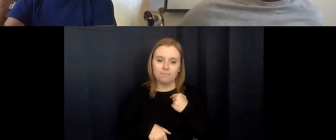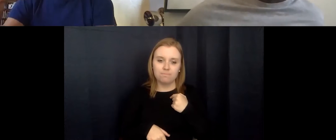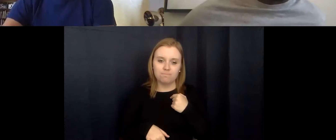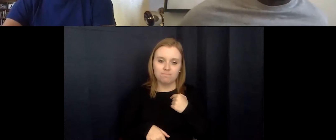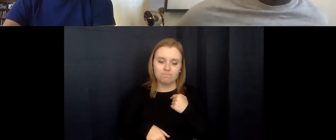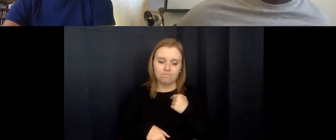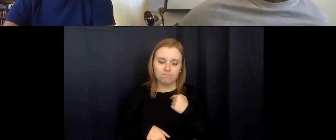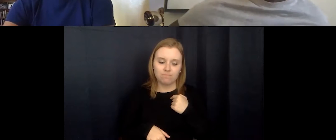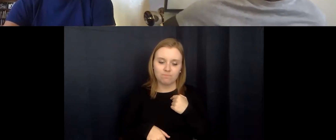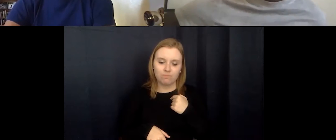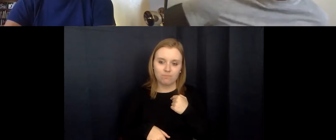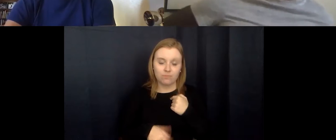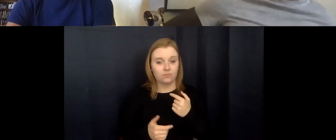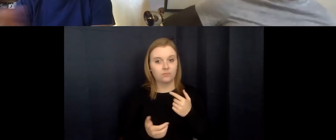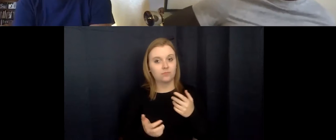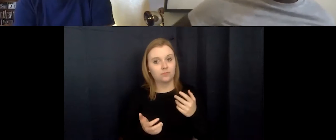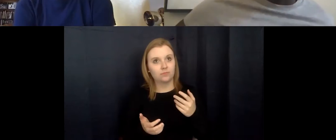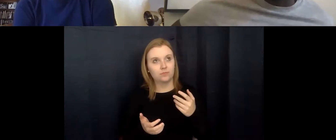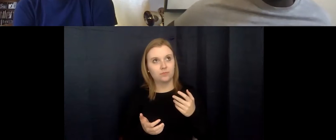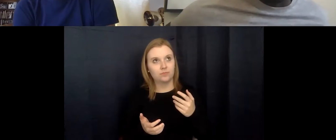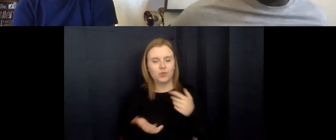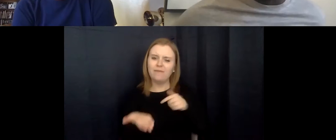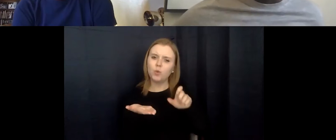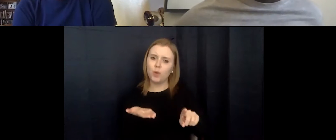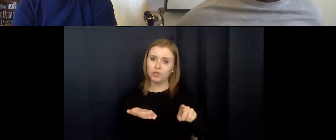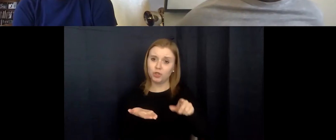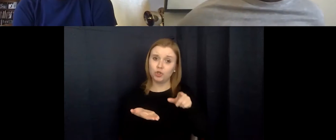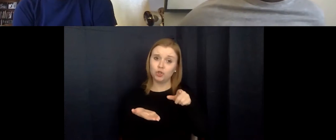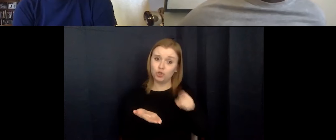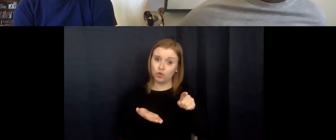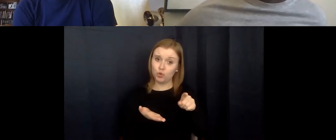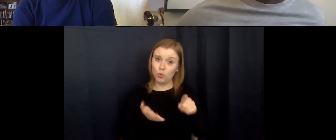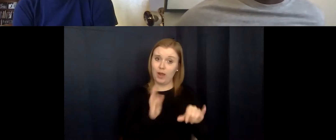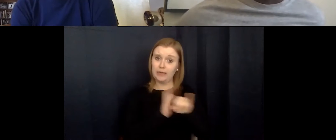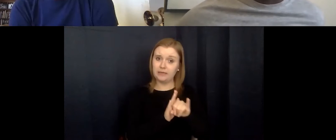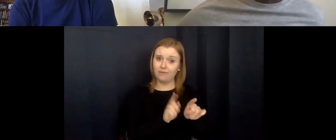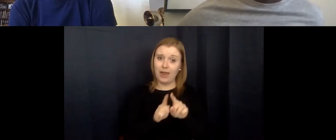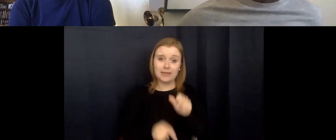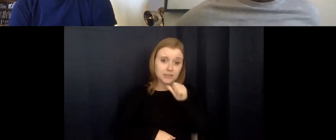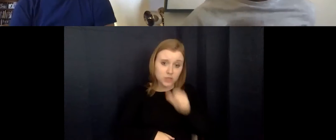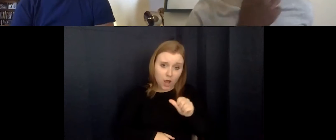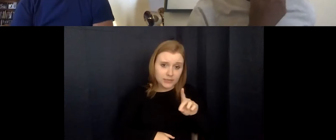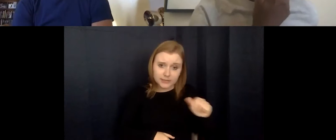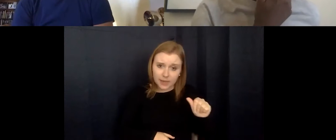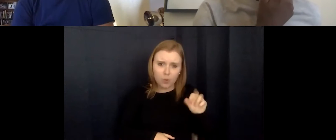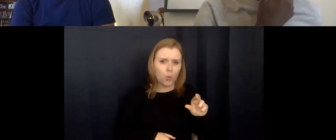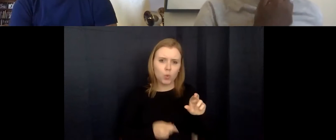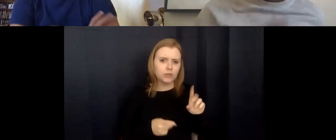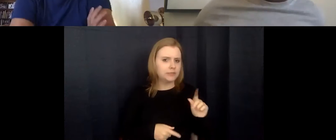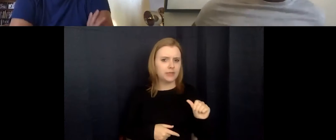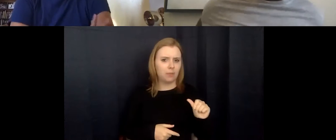mean, this is a big question, but do you identify as being non-disabled or disabled? I've never